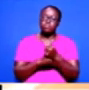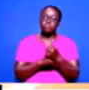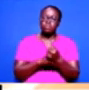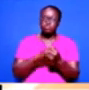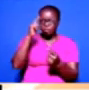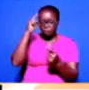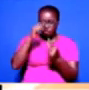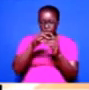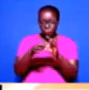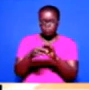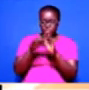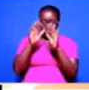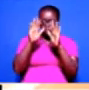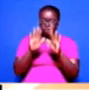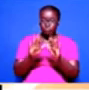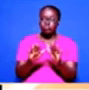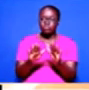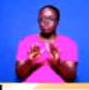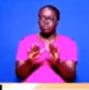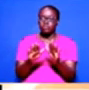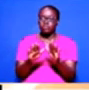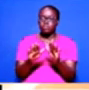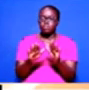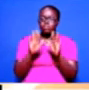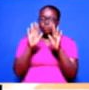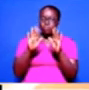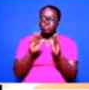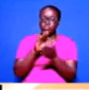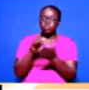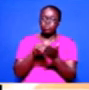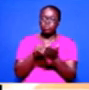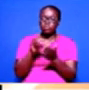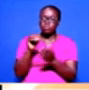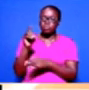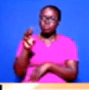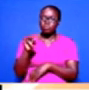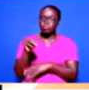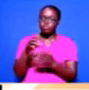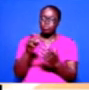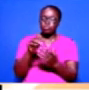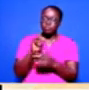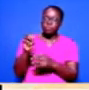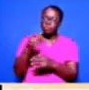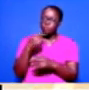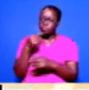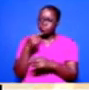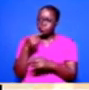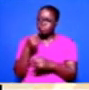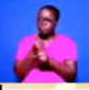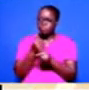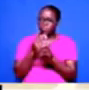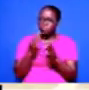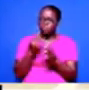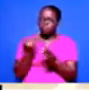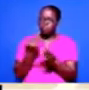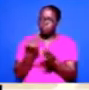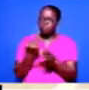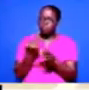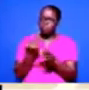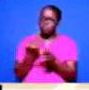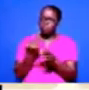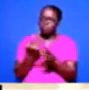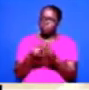Umoja campaign. Kisumu Central ODM nominee Joshua Oron says the work has only begun and all